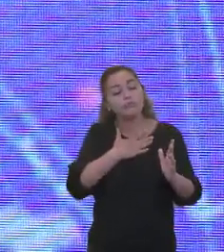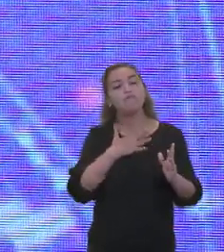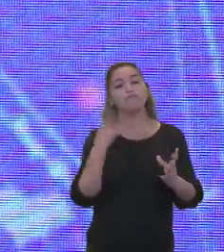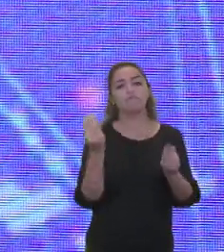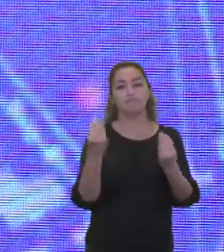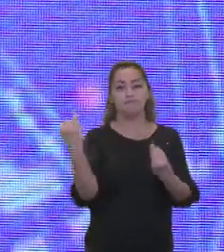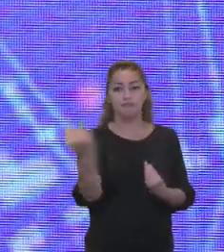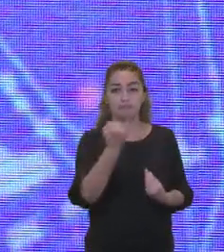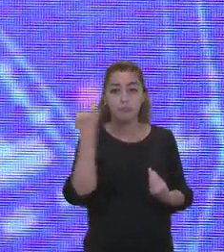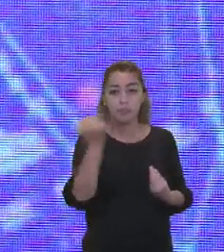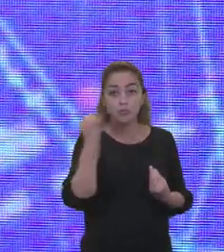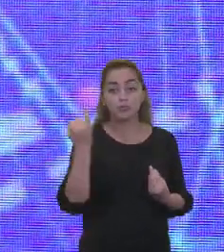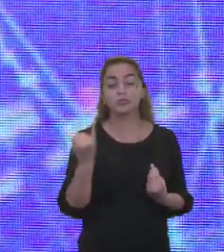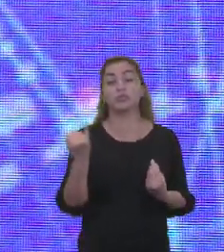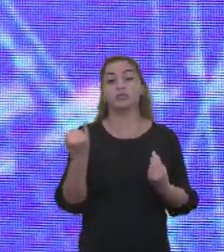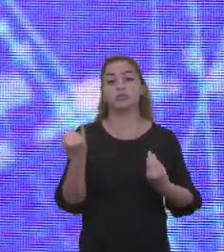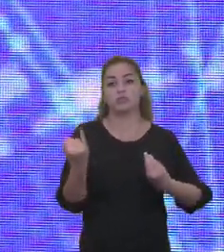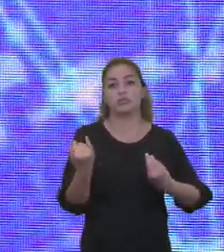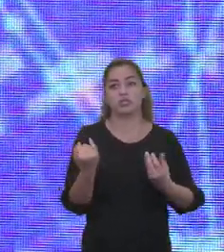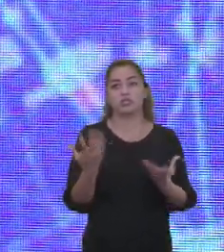it was very important.